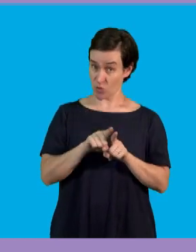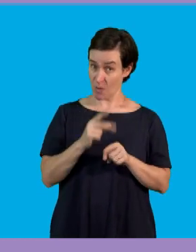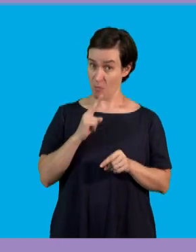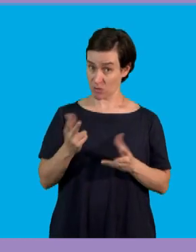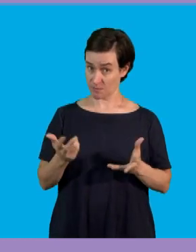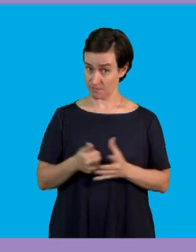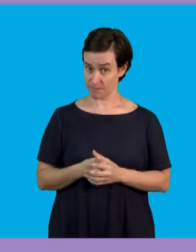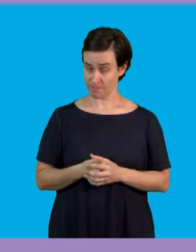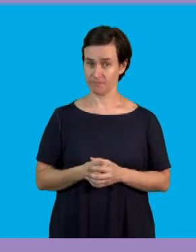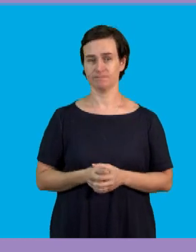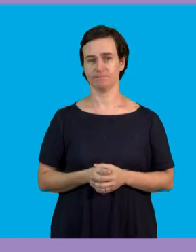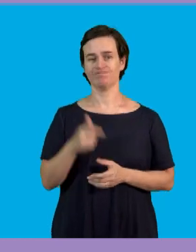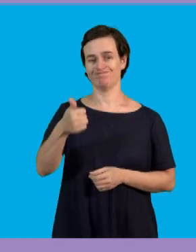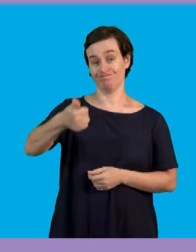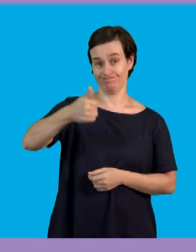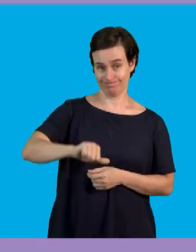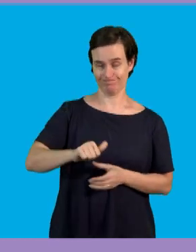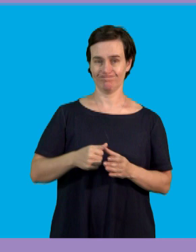Let's move on.